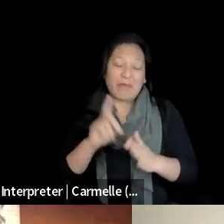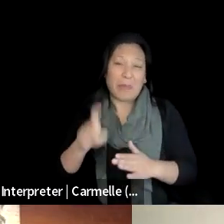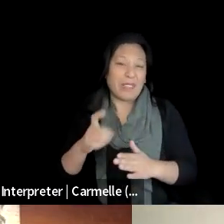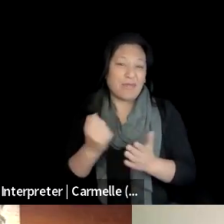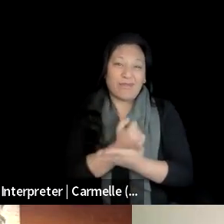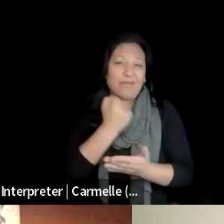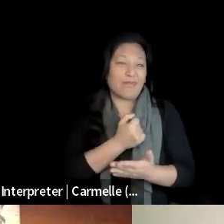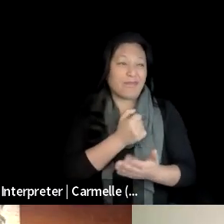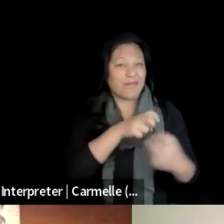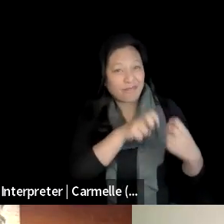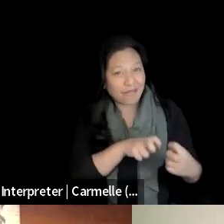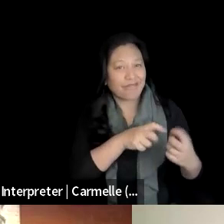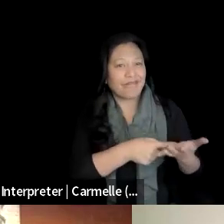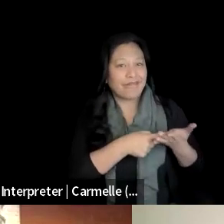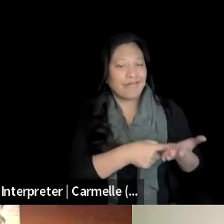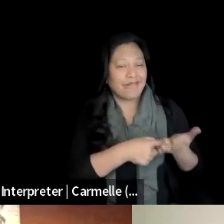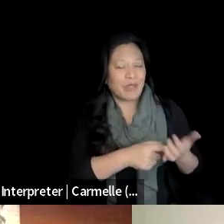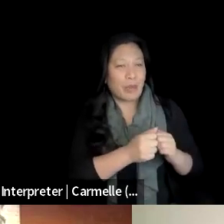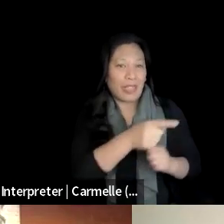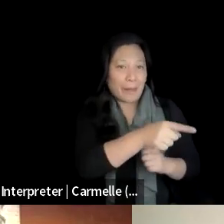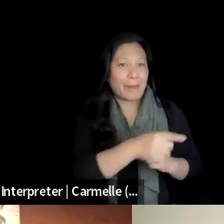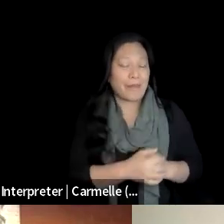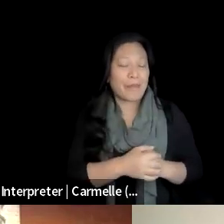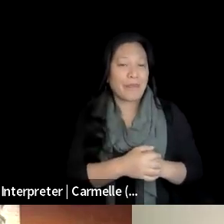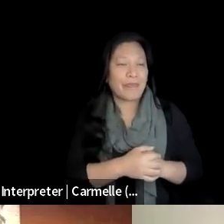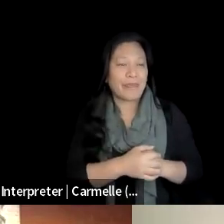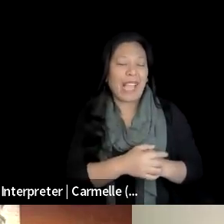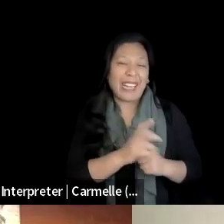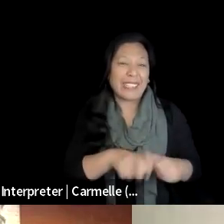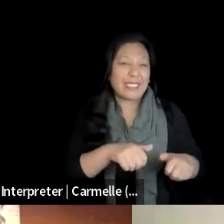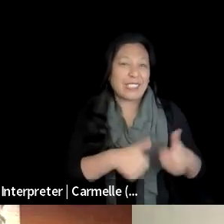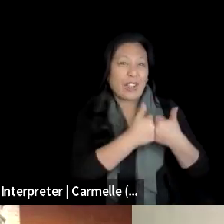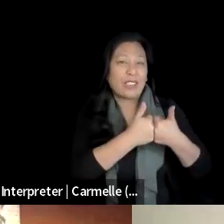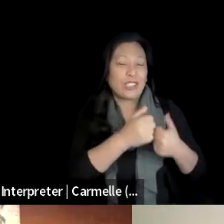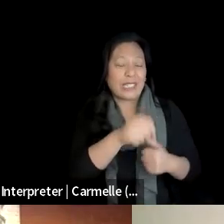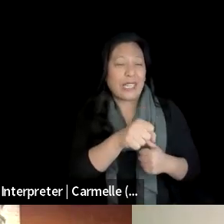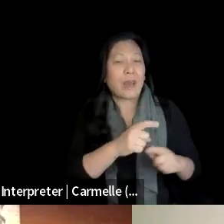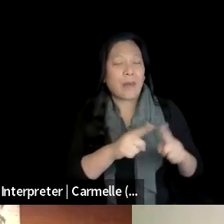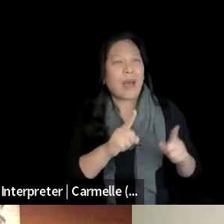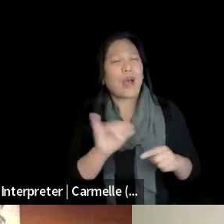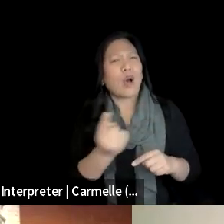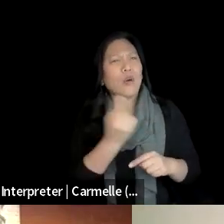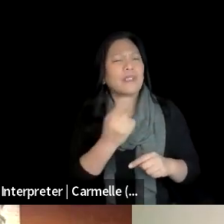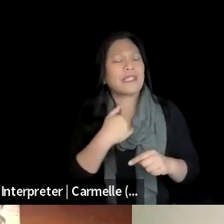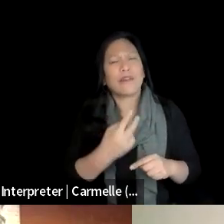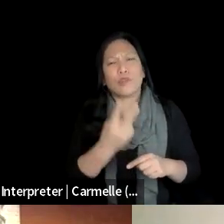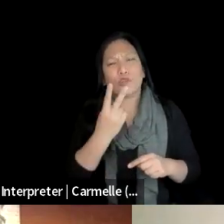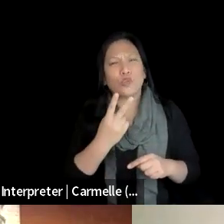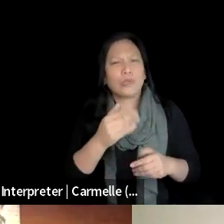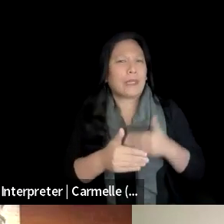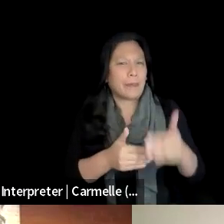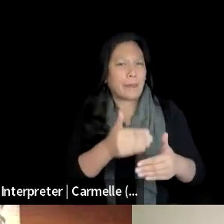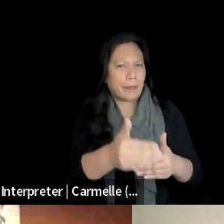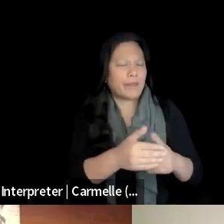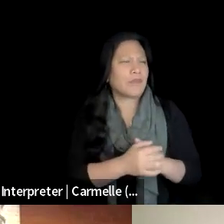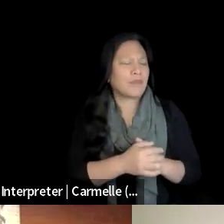conversations. And really for me, it's always kind of a two-tier assessment. You know, is it worth it? You